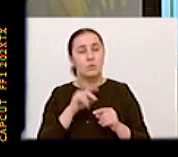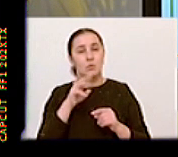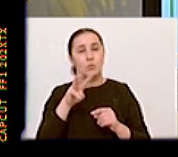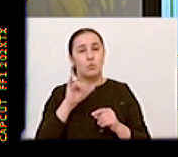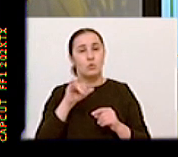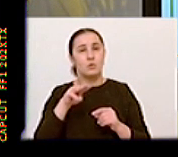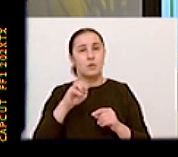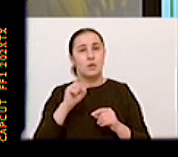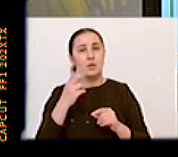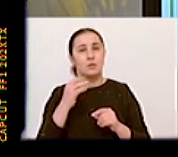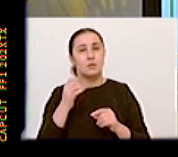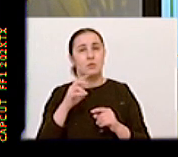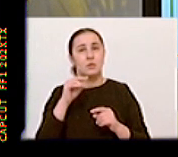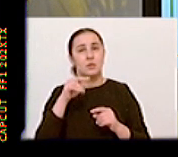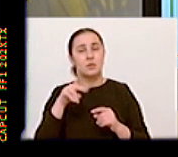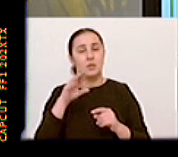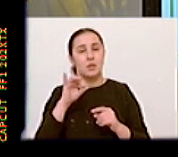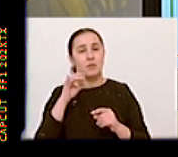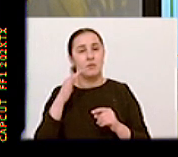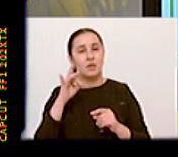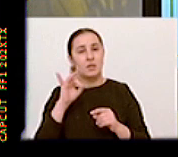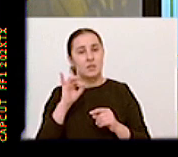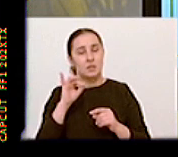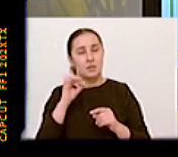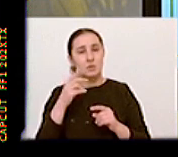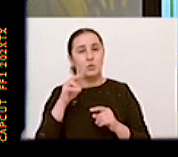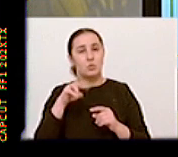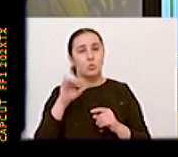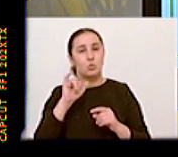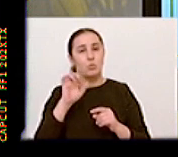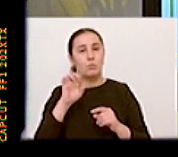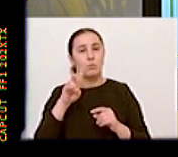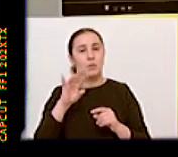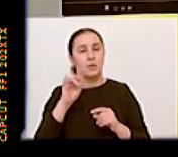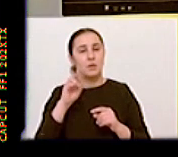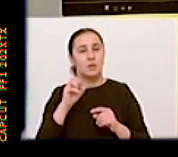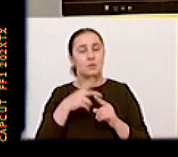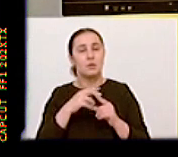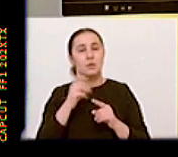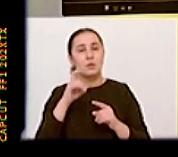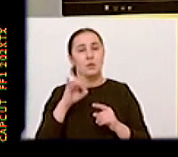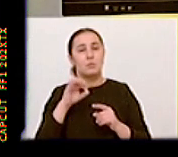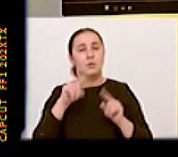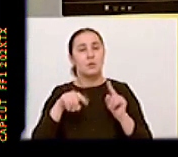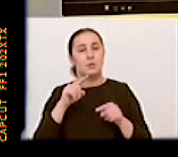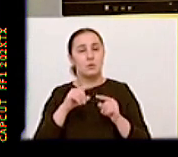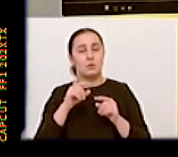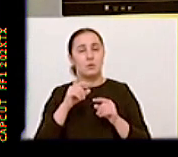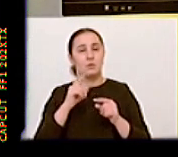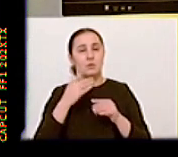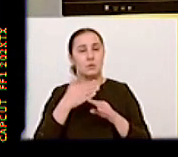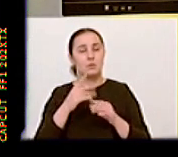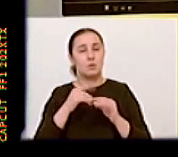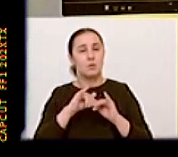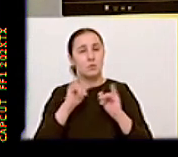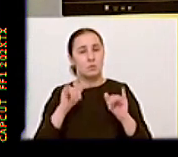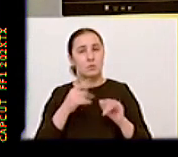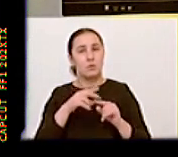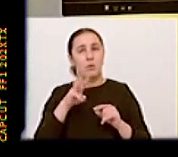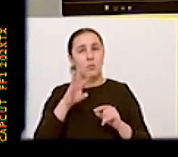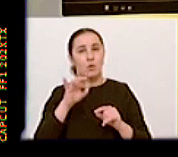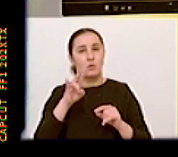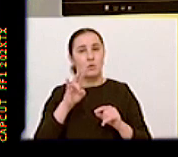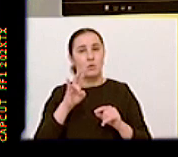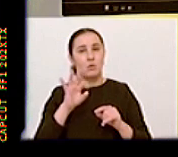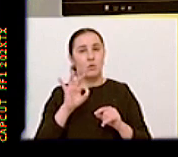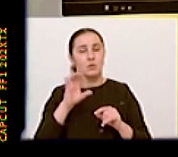mutasyon özgaruvchanlikni defriz o'rgangan. Duplikatsiya xromosoma ayrim qismlarining ortishi. Ha.